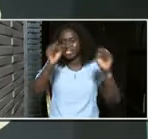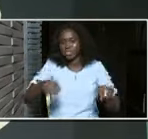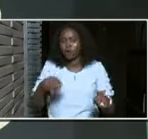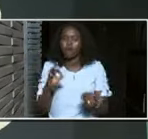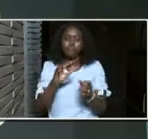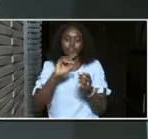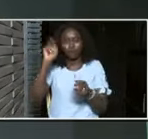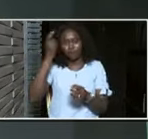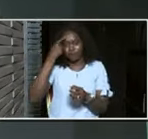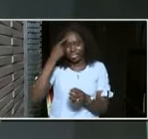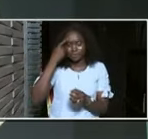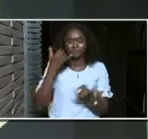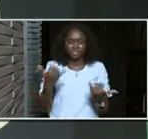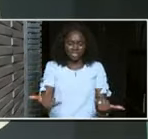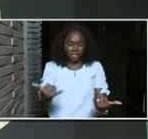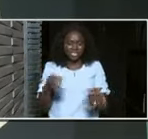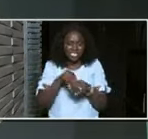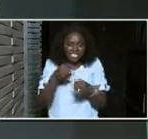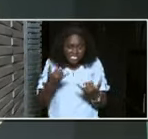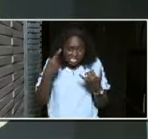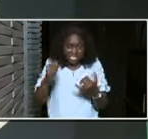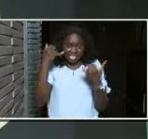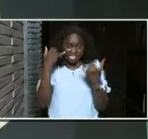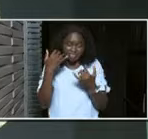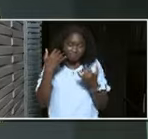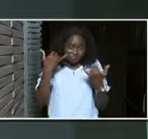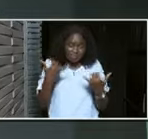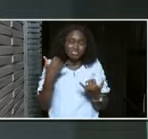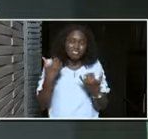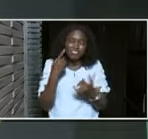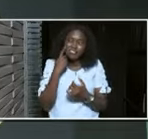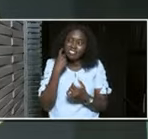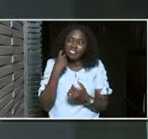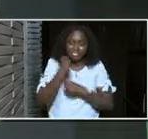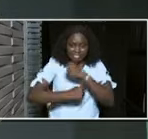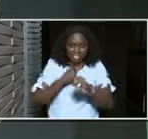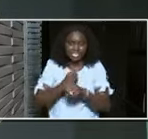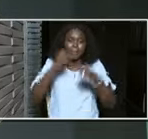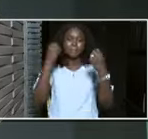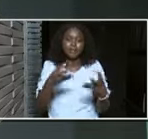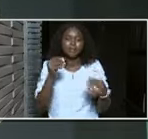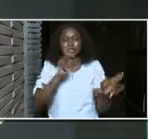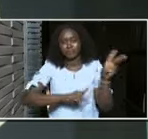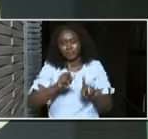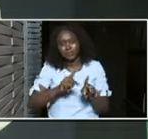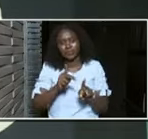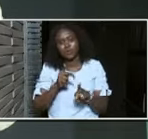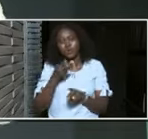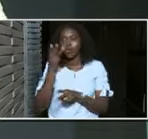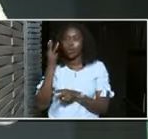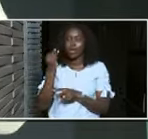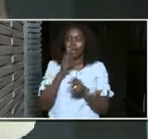government. Now, in recent years, so many people were talking